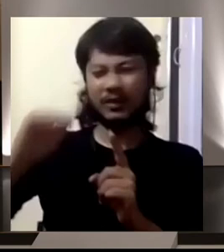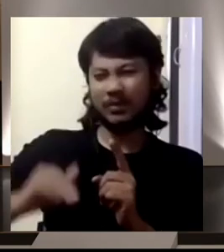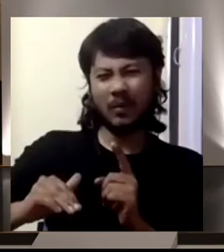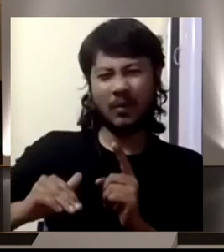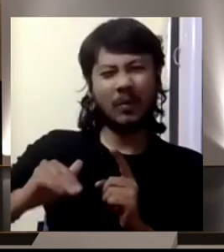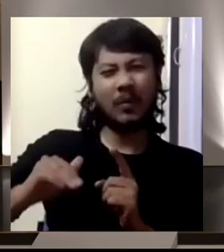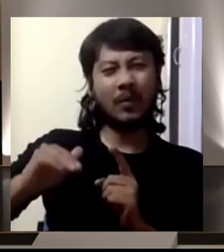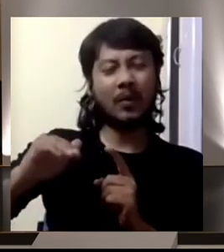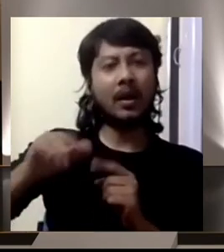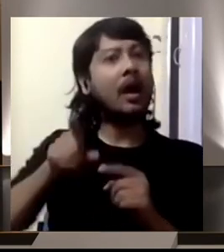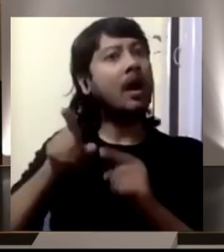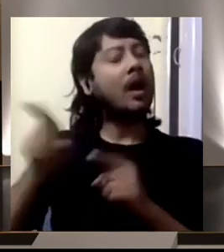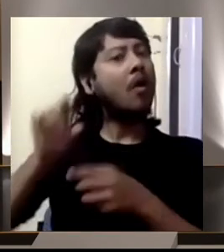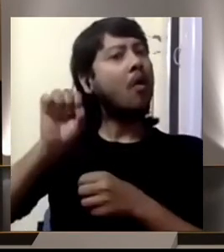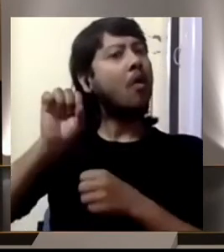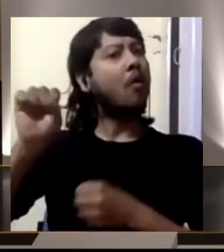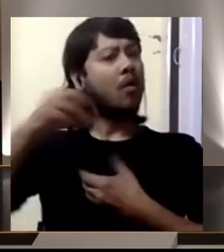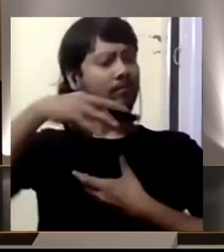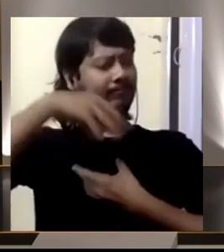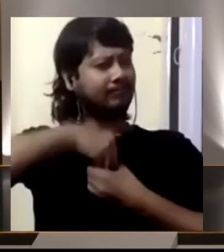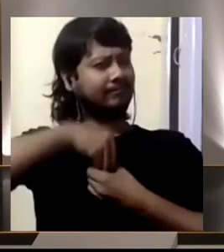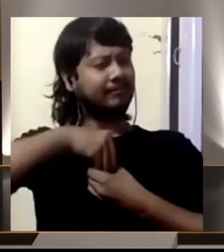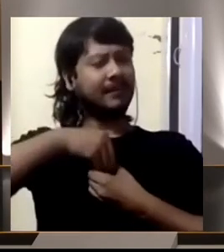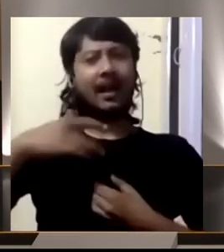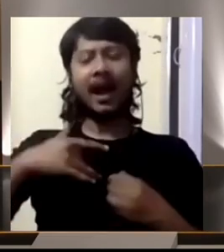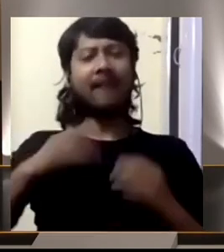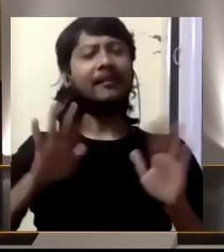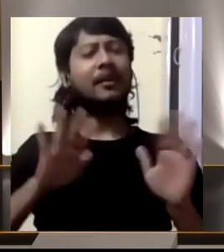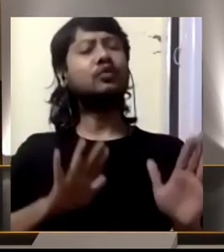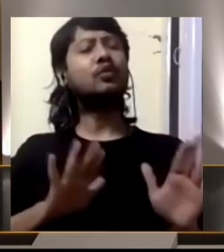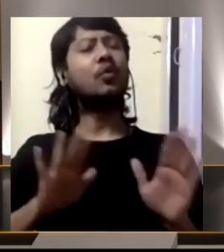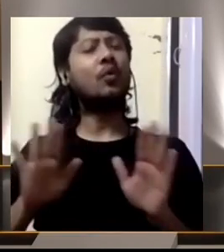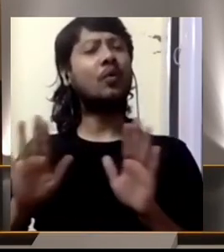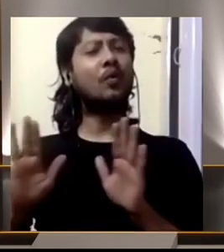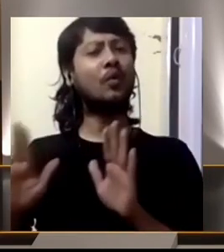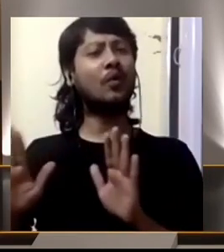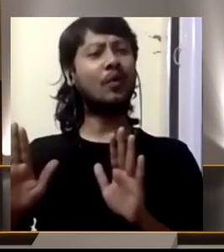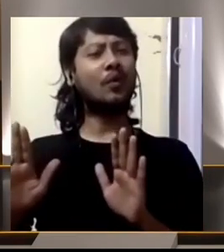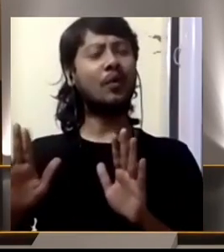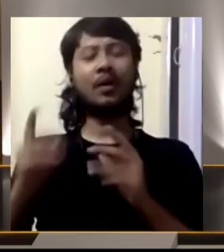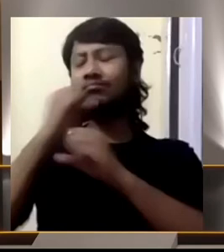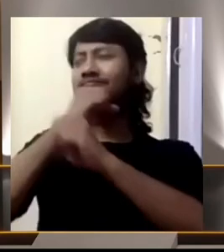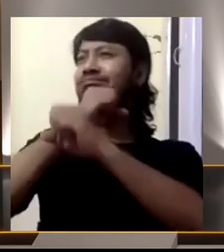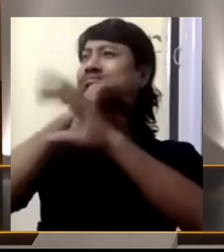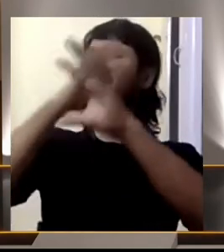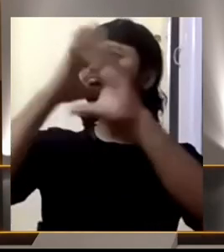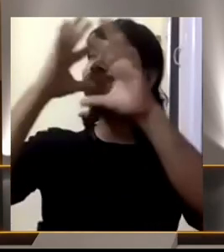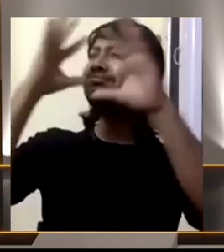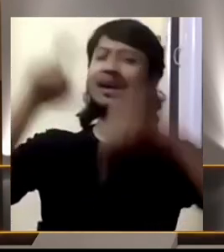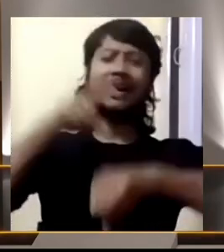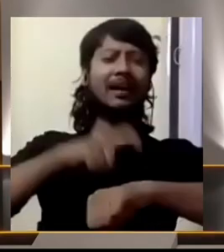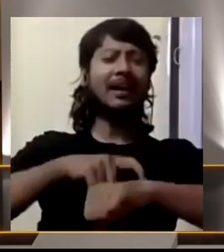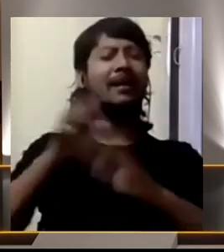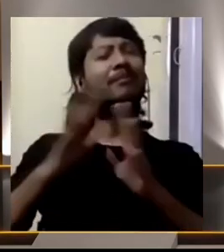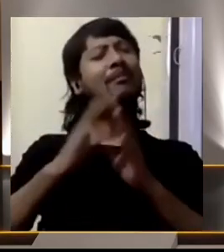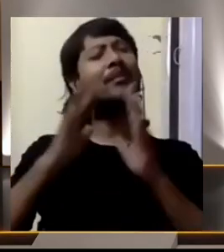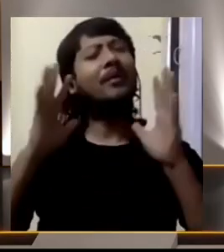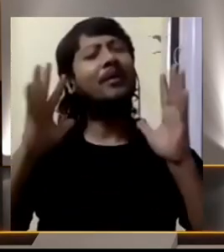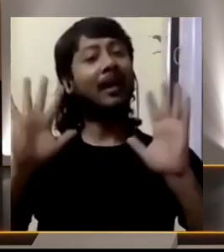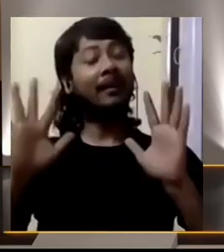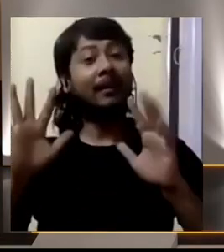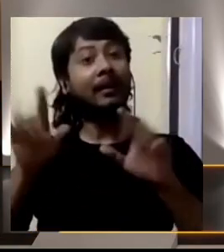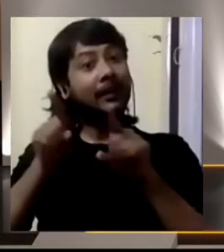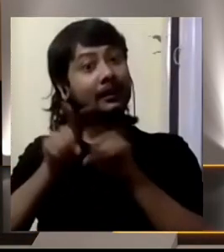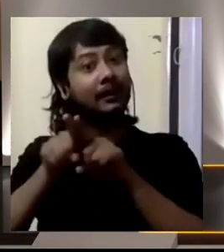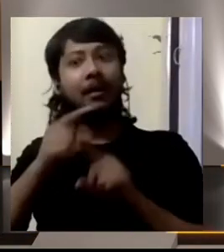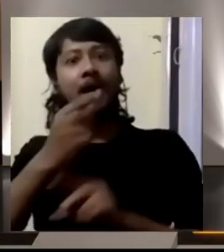her interior landscape allowed her to share beautiful images of imagination with the world. I learned about a